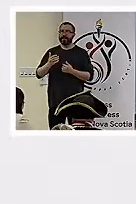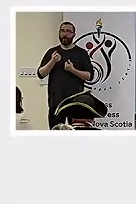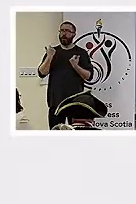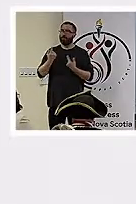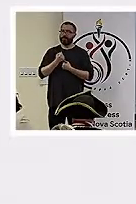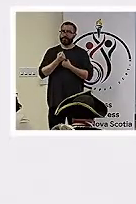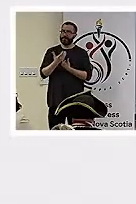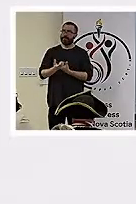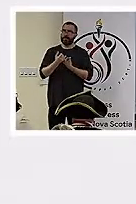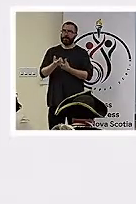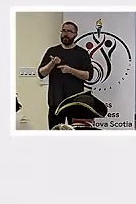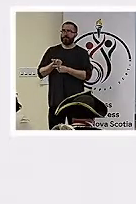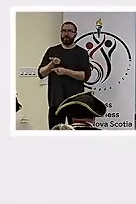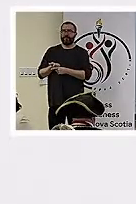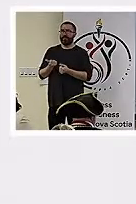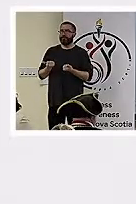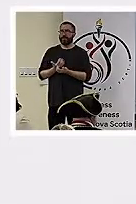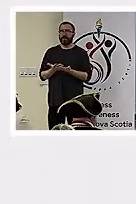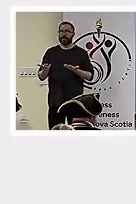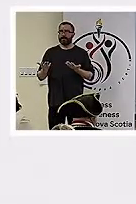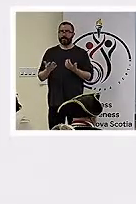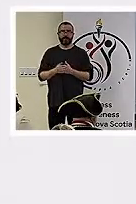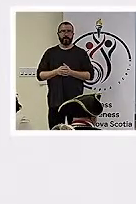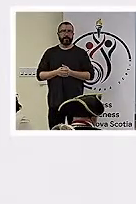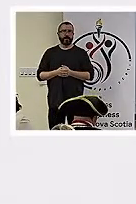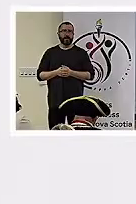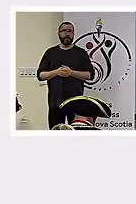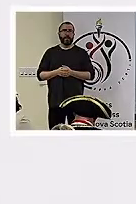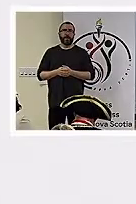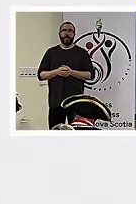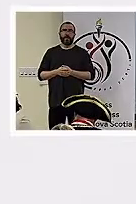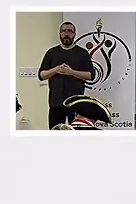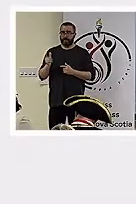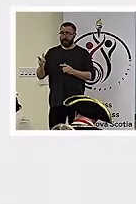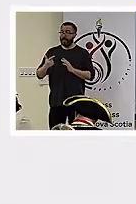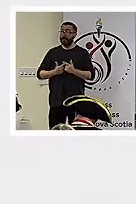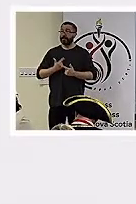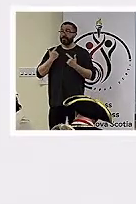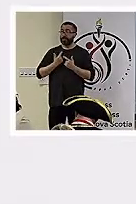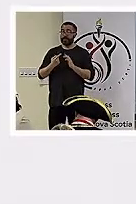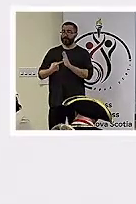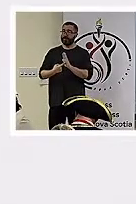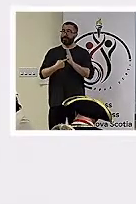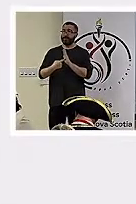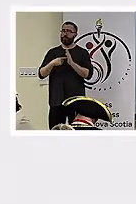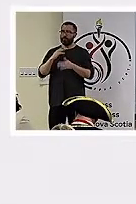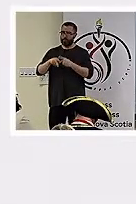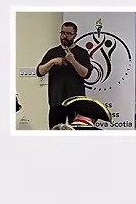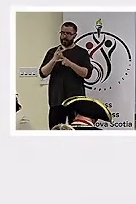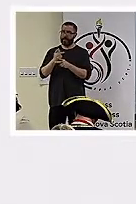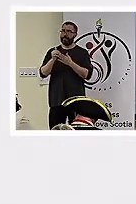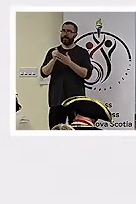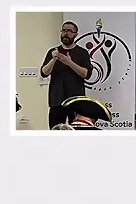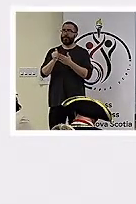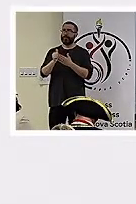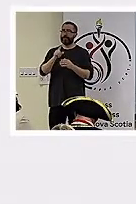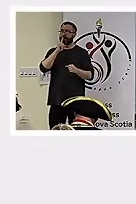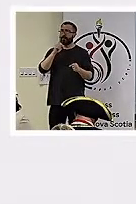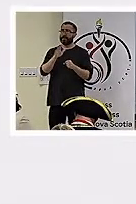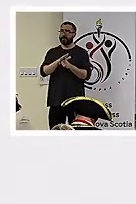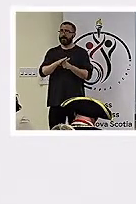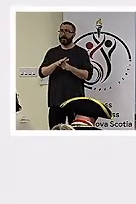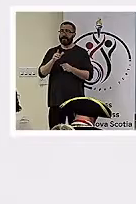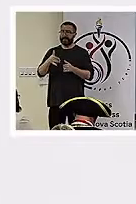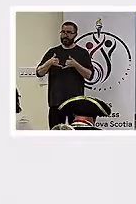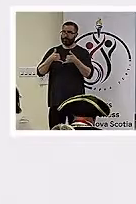of himself into everything he pursued. His life was a demonstration of the type of leadership and dedication the Hourglass